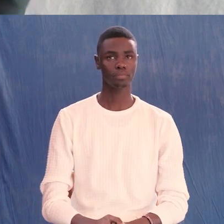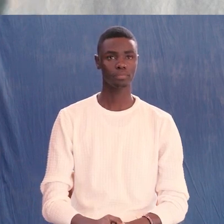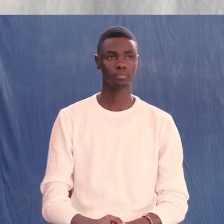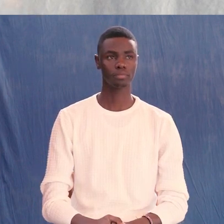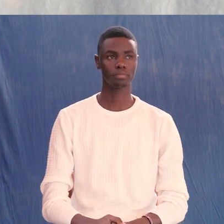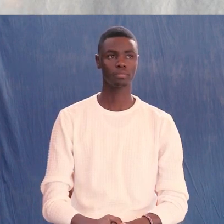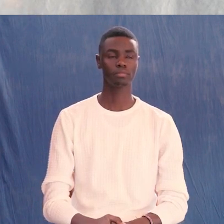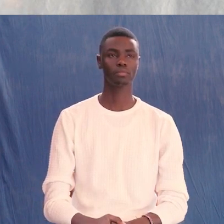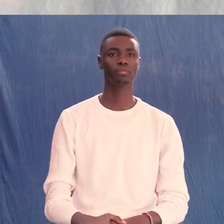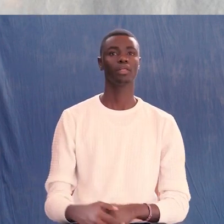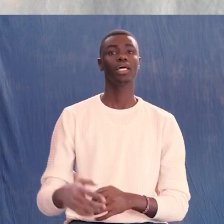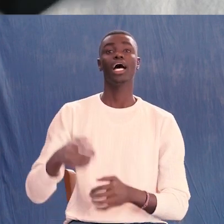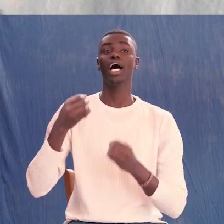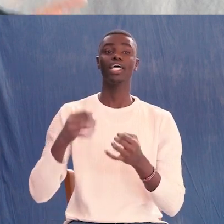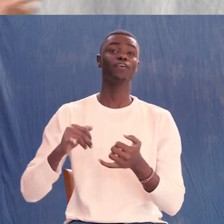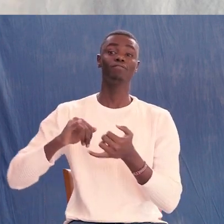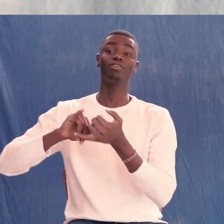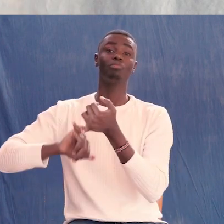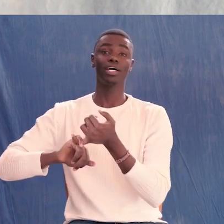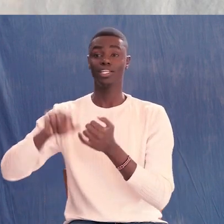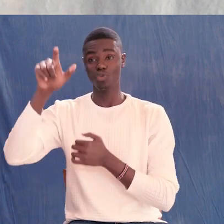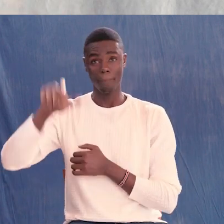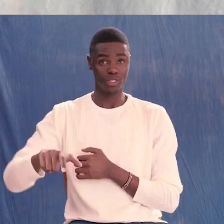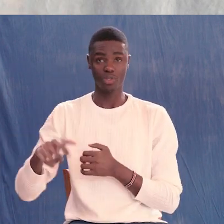Then I'm married to somebody who loves confrontation.